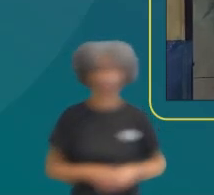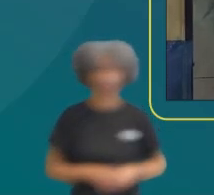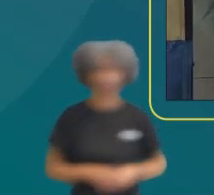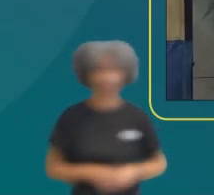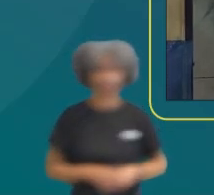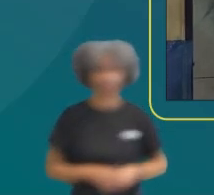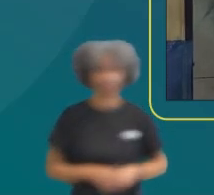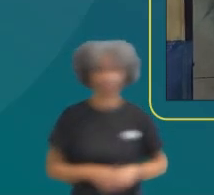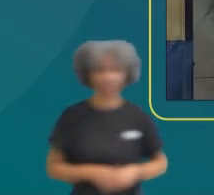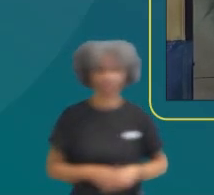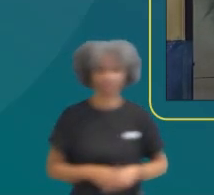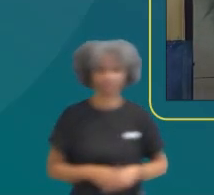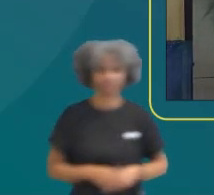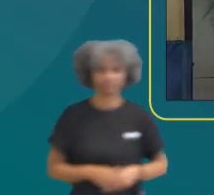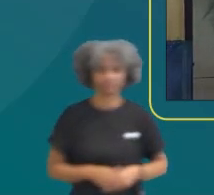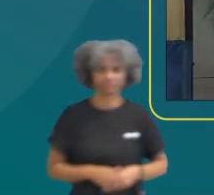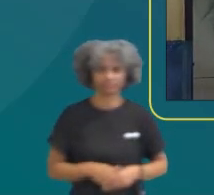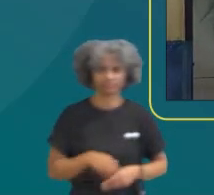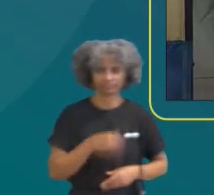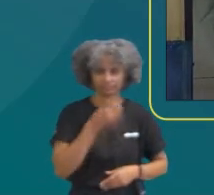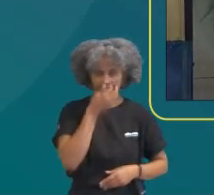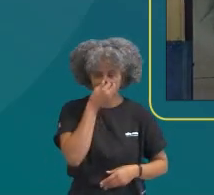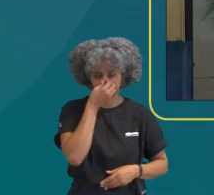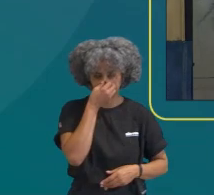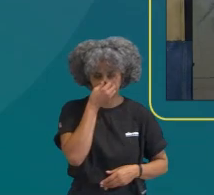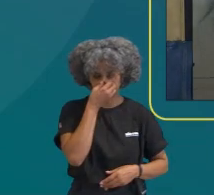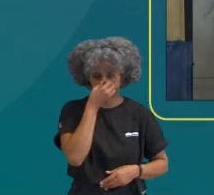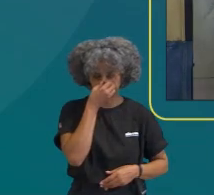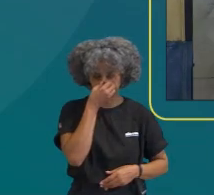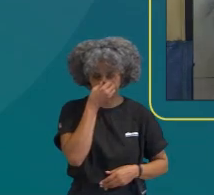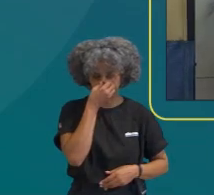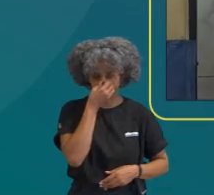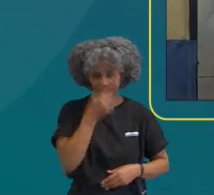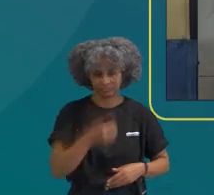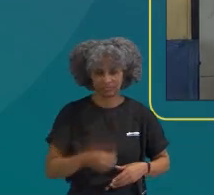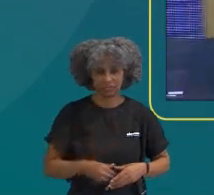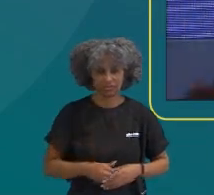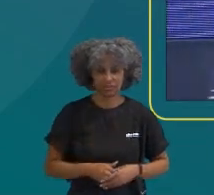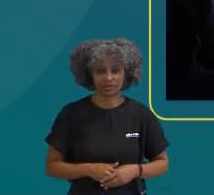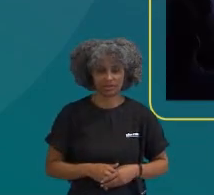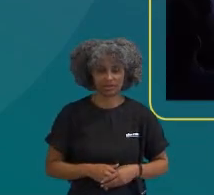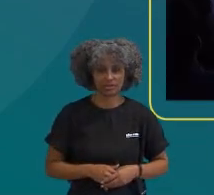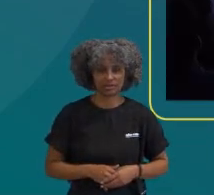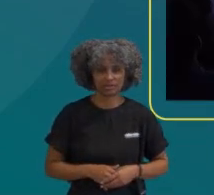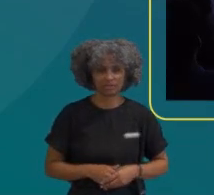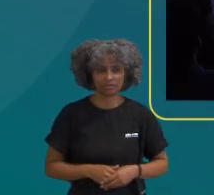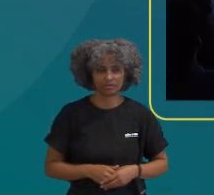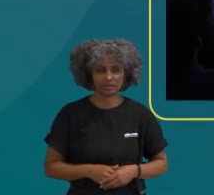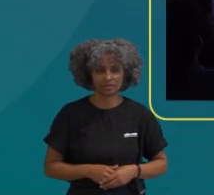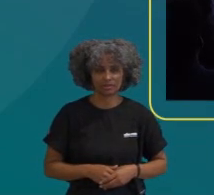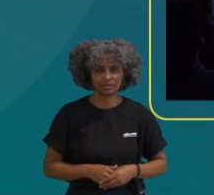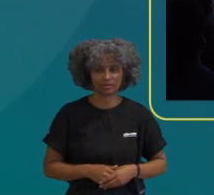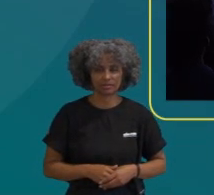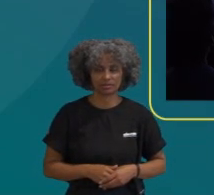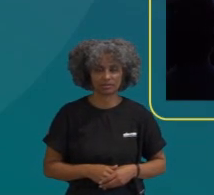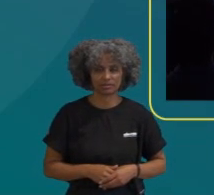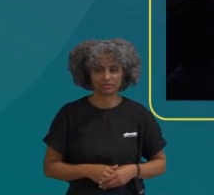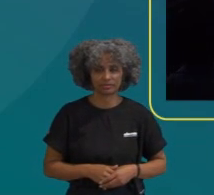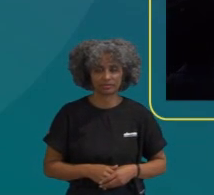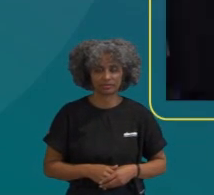achieved. Honorable Mayor Anil Kumar, over to you. Thank you, everybody. Good evening. So